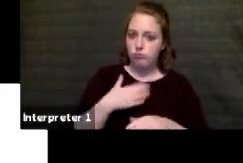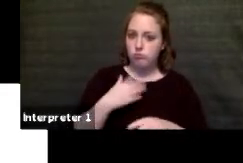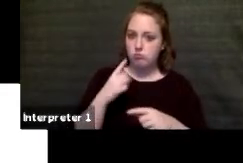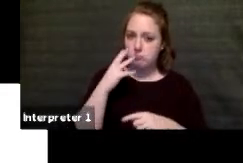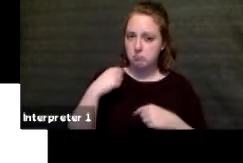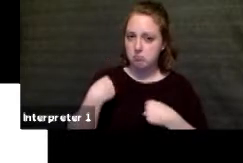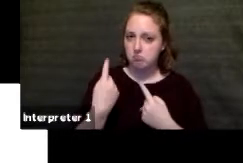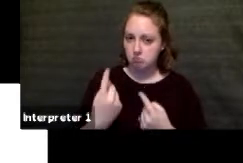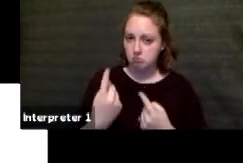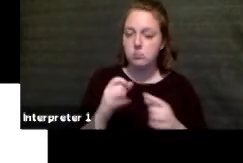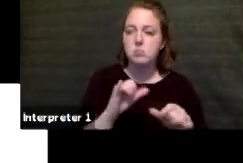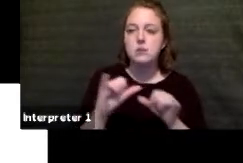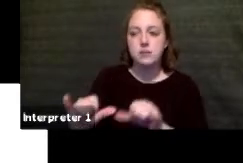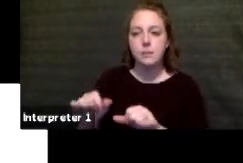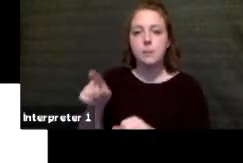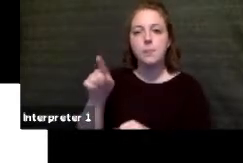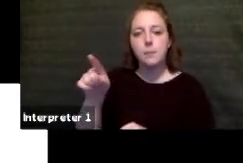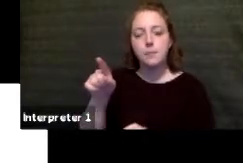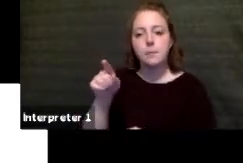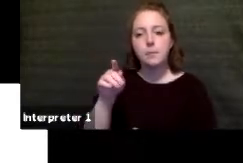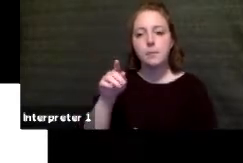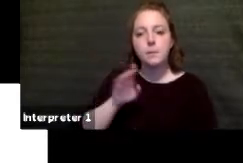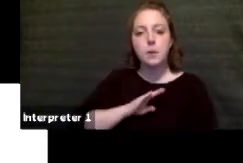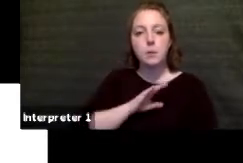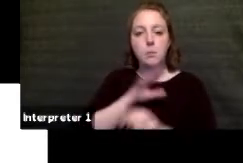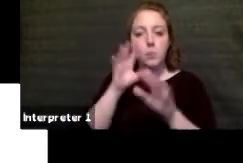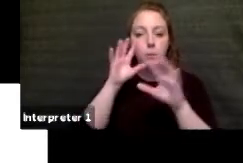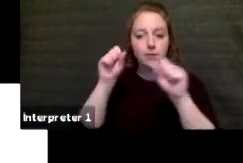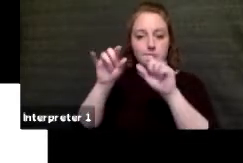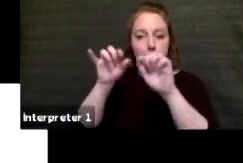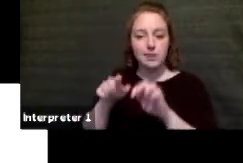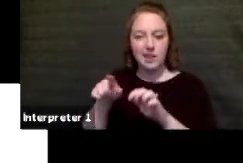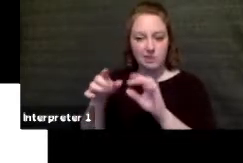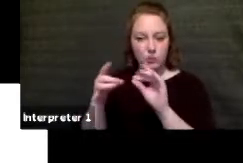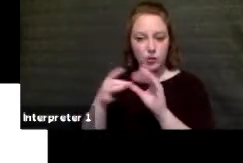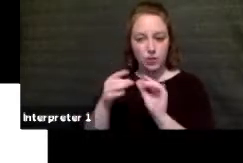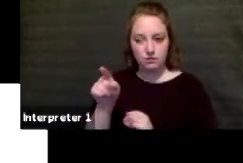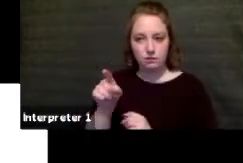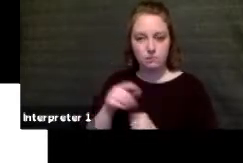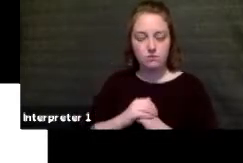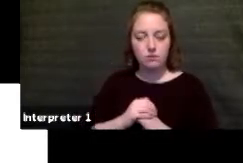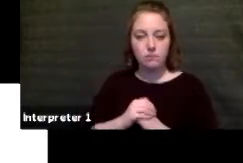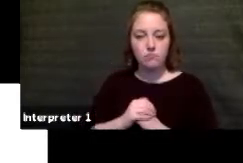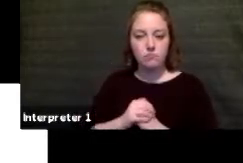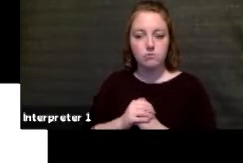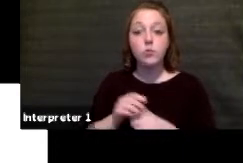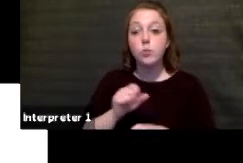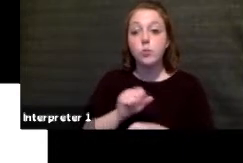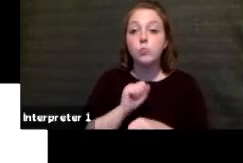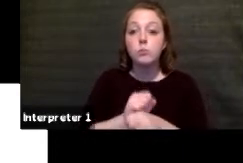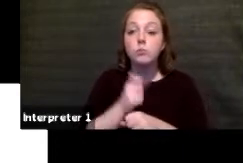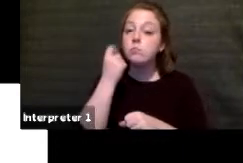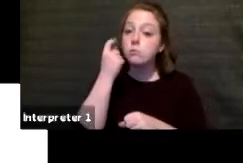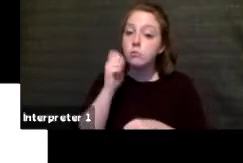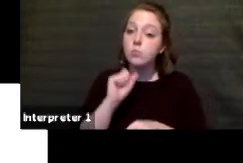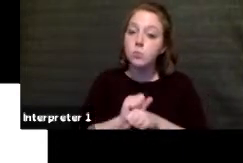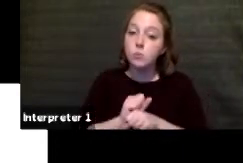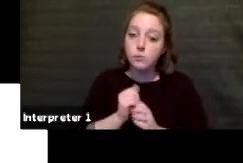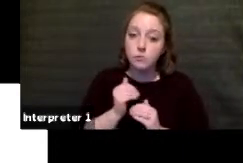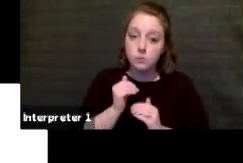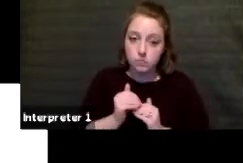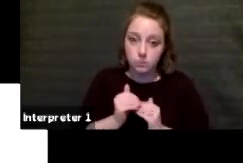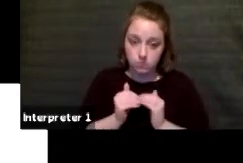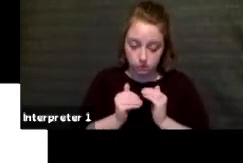what our board president just put in the chat box, that is that the work is incremental, so it really doesn't